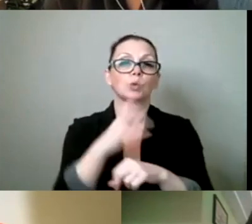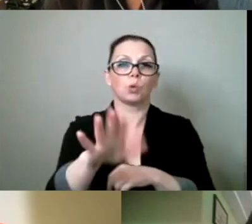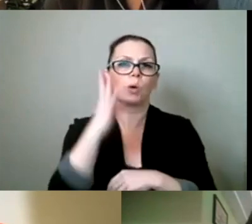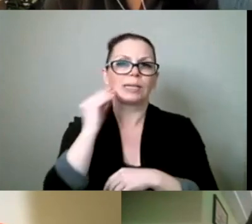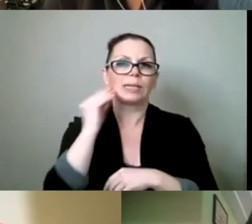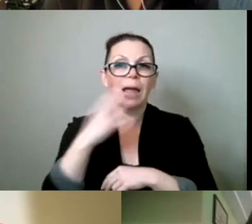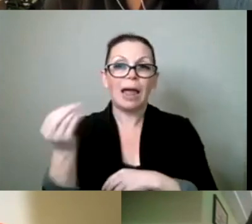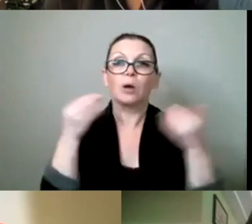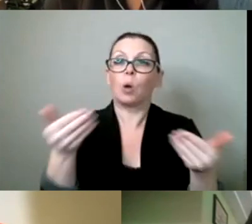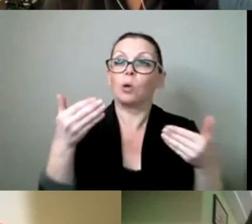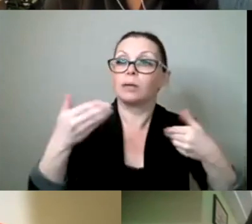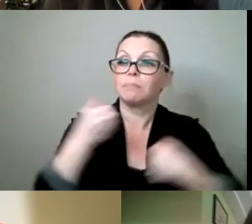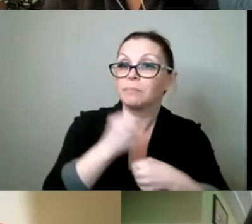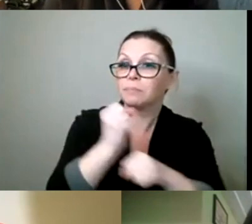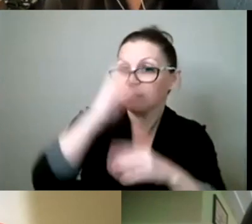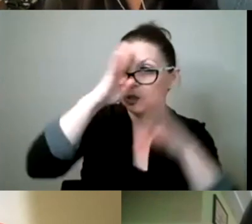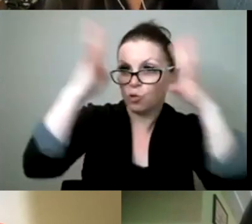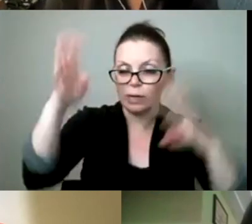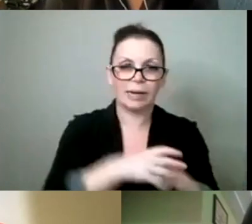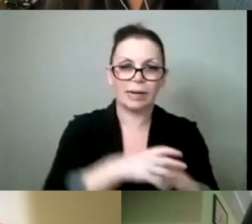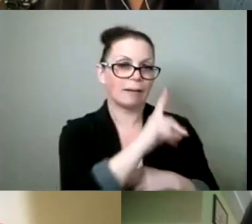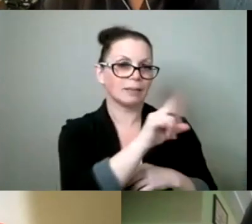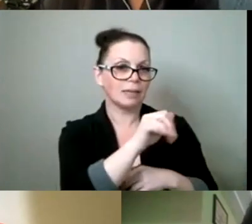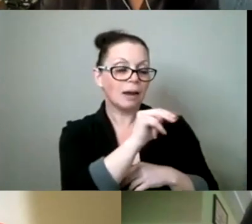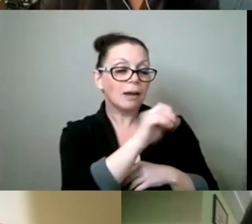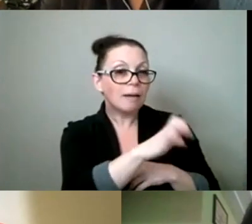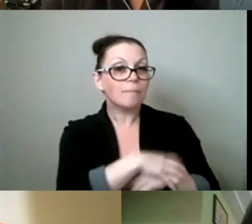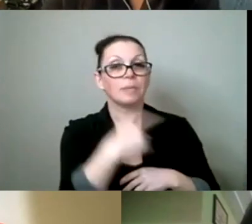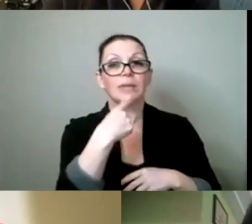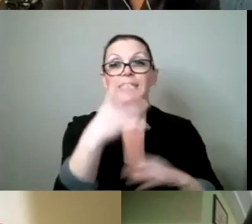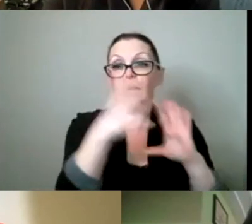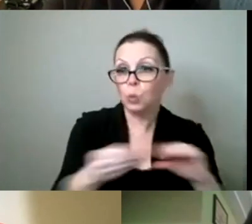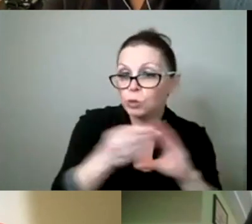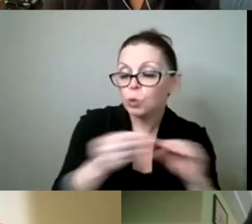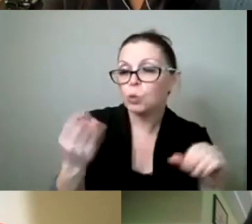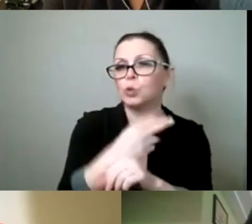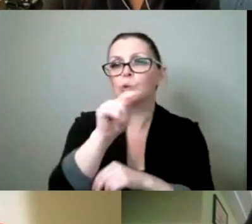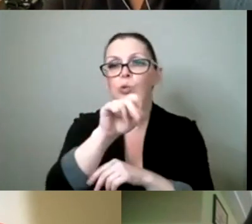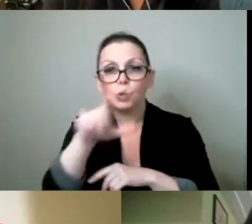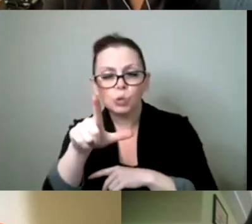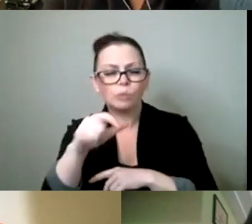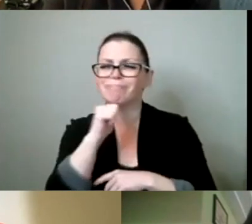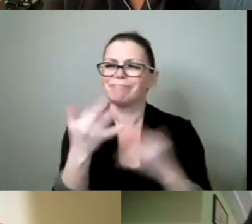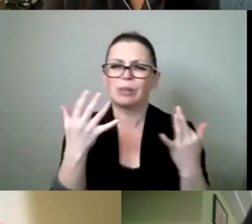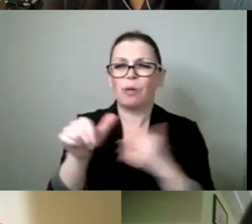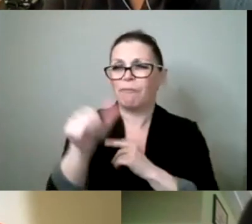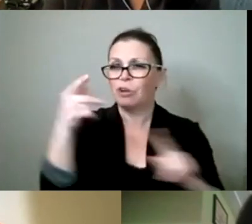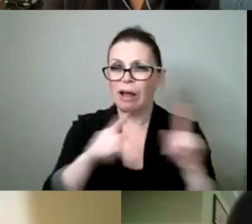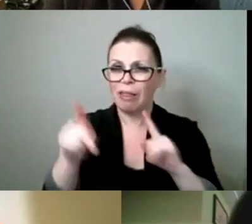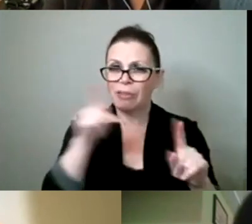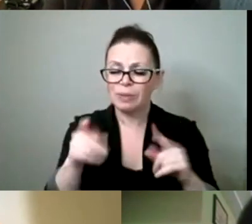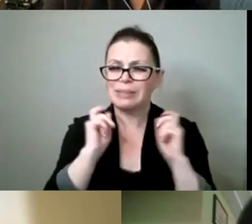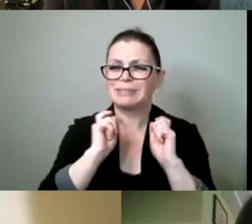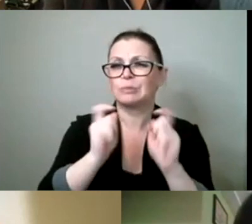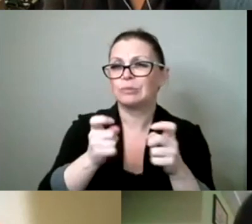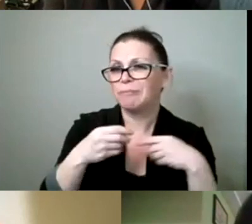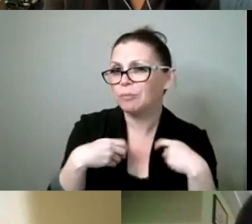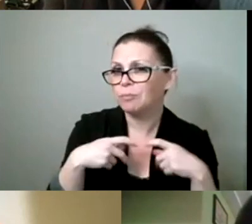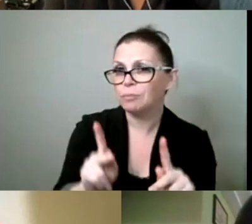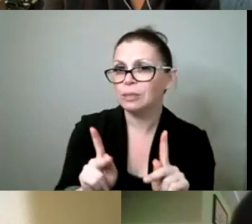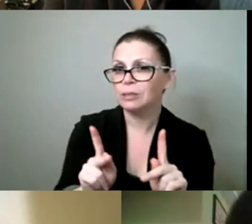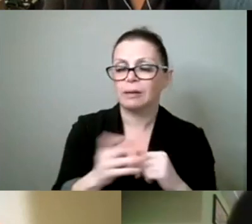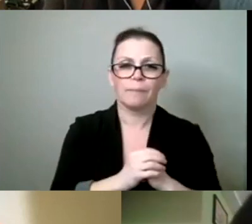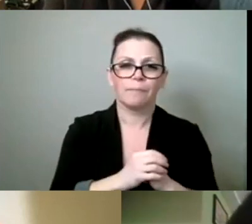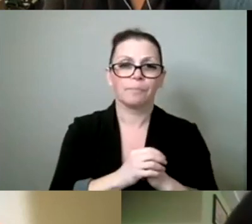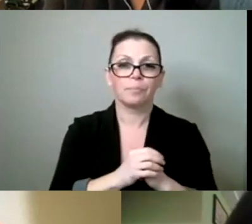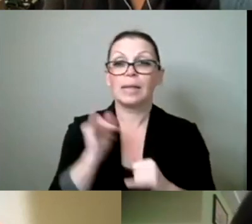create. So tell your story. Use the tools you have. Don't wait for others to give you permission. Any